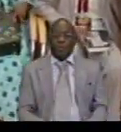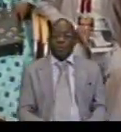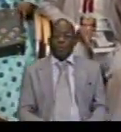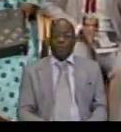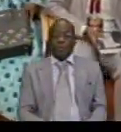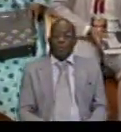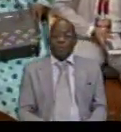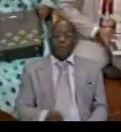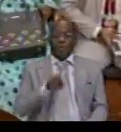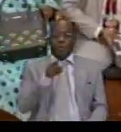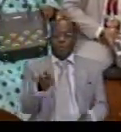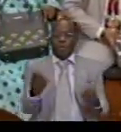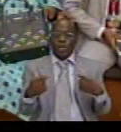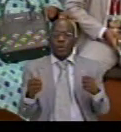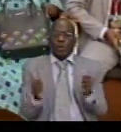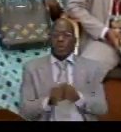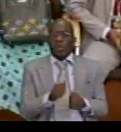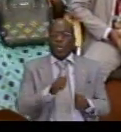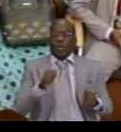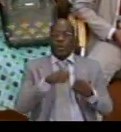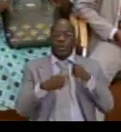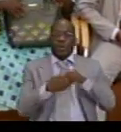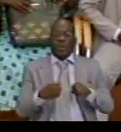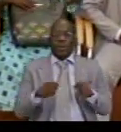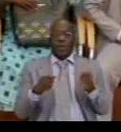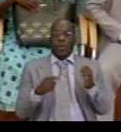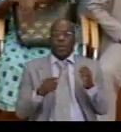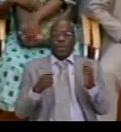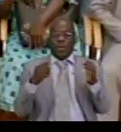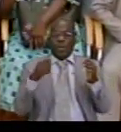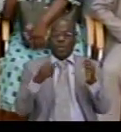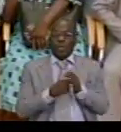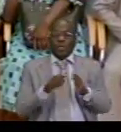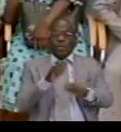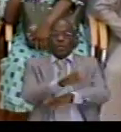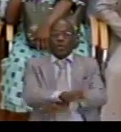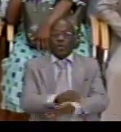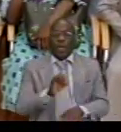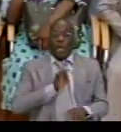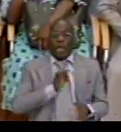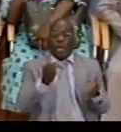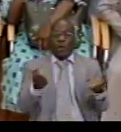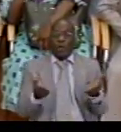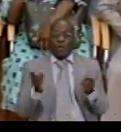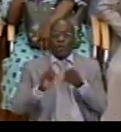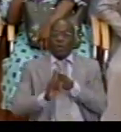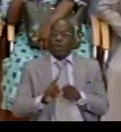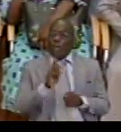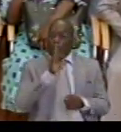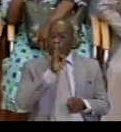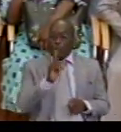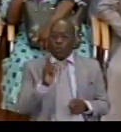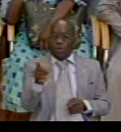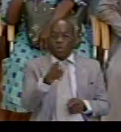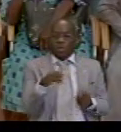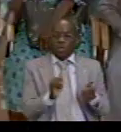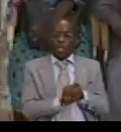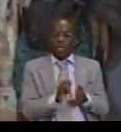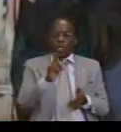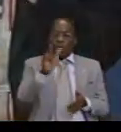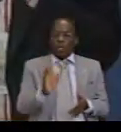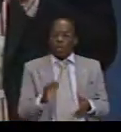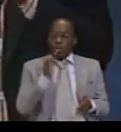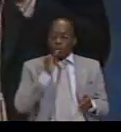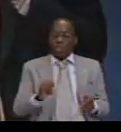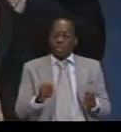You came with a problem here this evening. I just want to assure you that God is in our midst. I say God